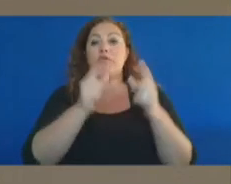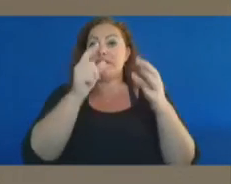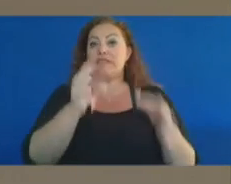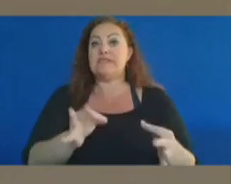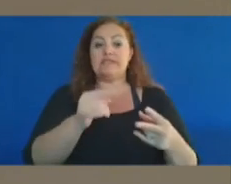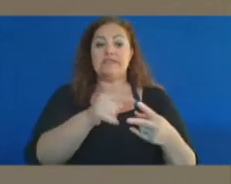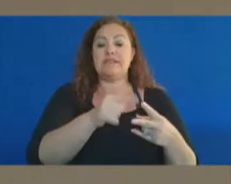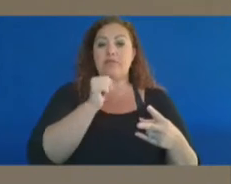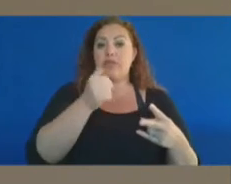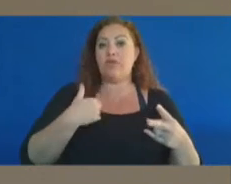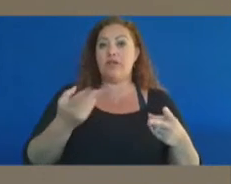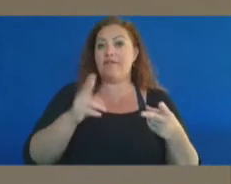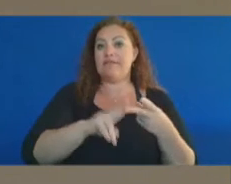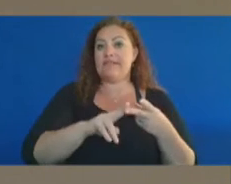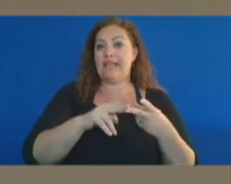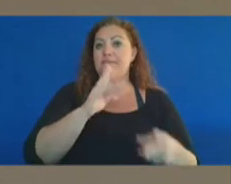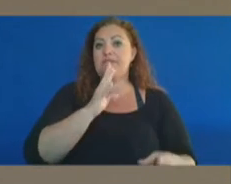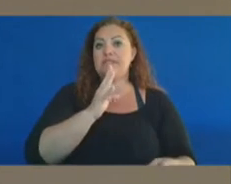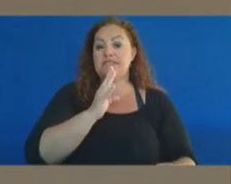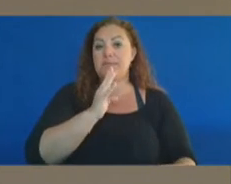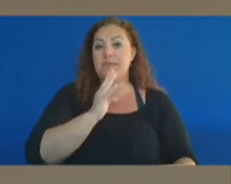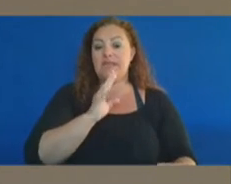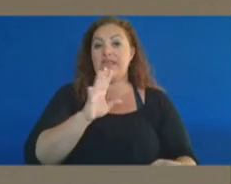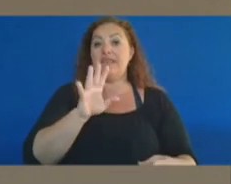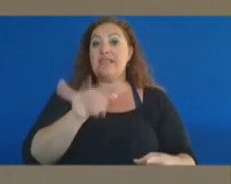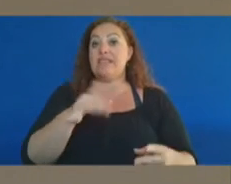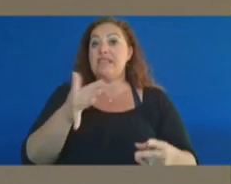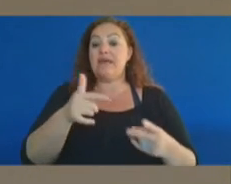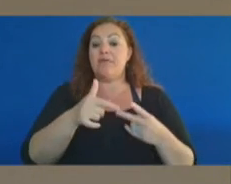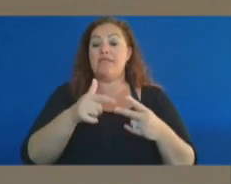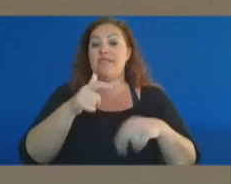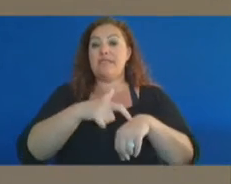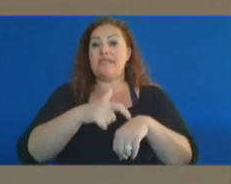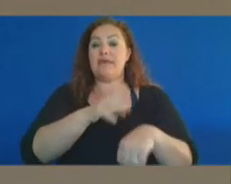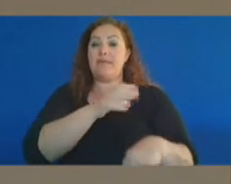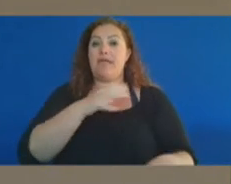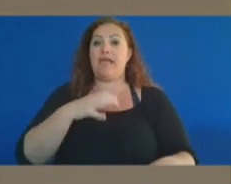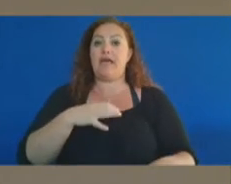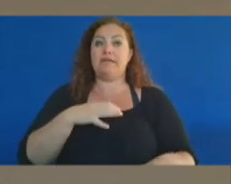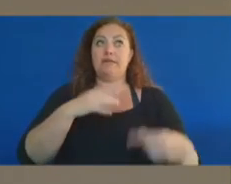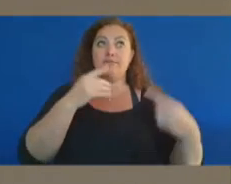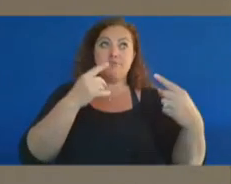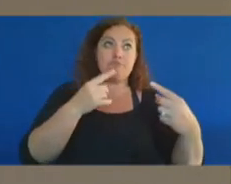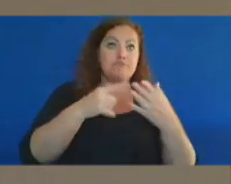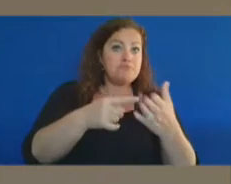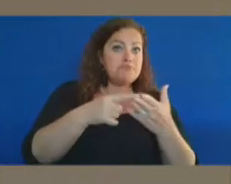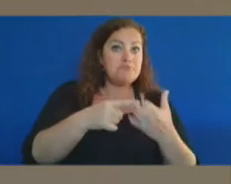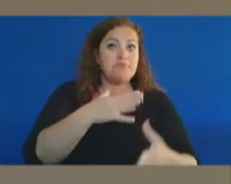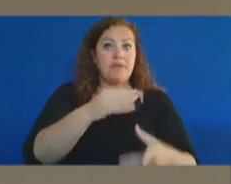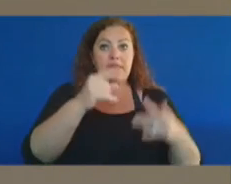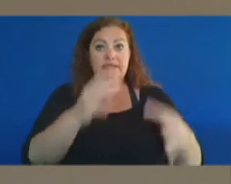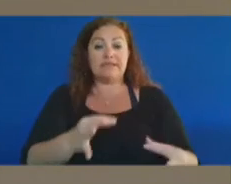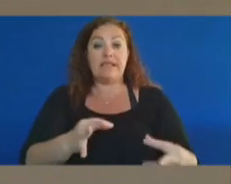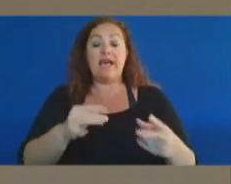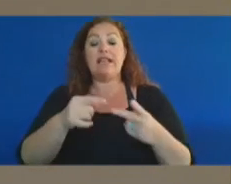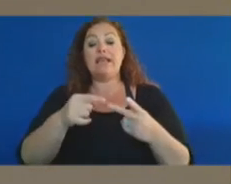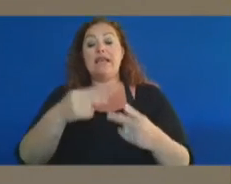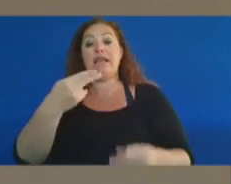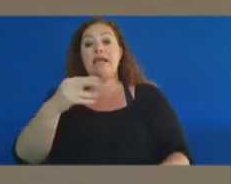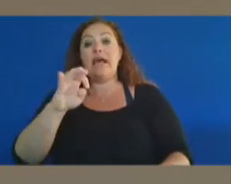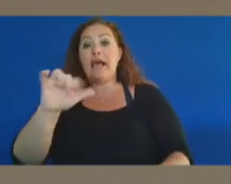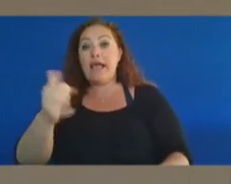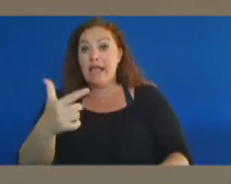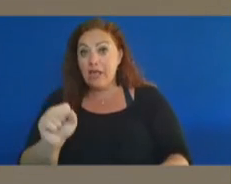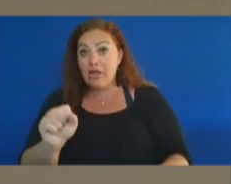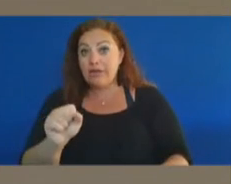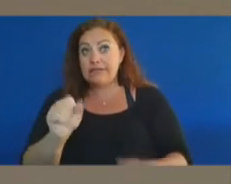speak toward the um that is time for the council to debate and make a decision on our hearings any of you that wish to speak is